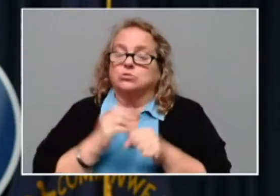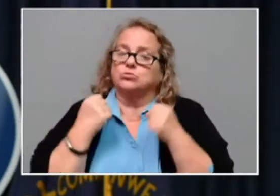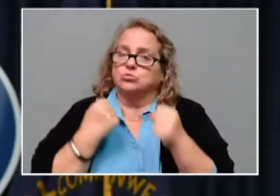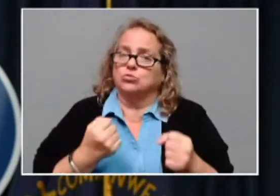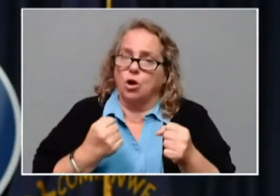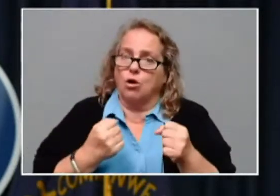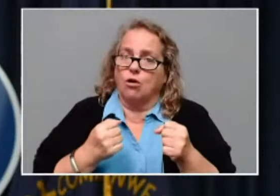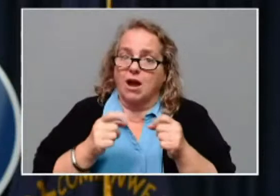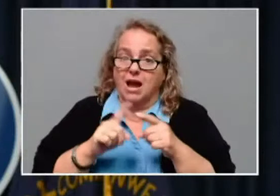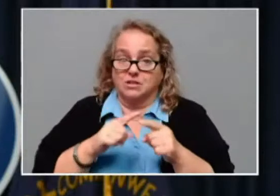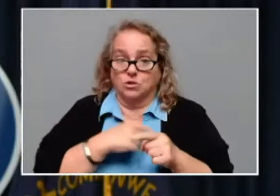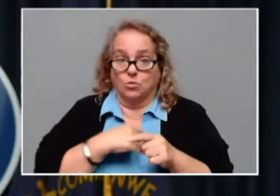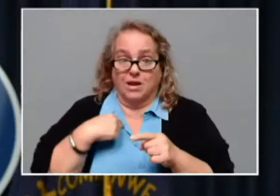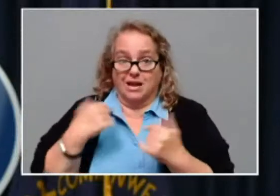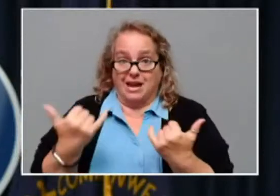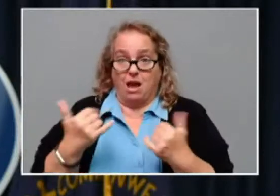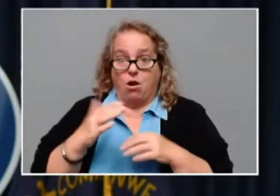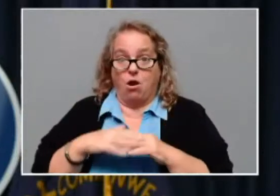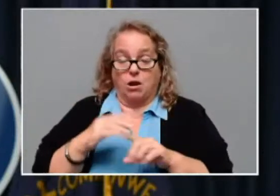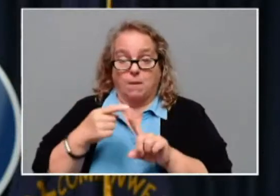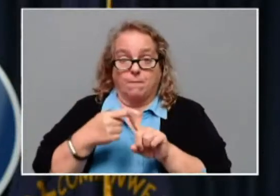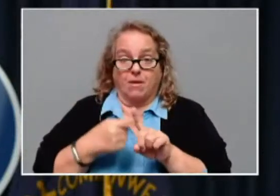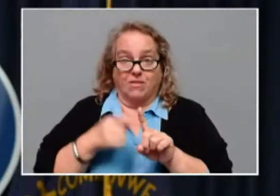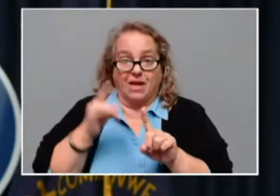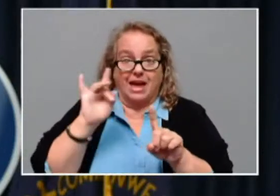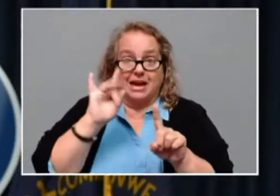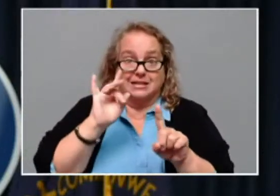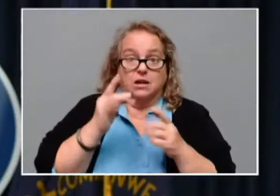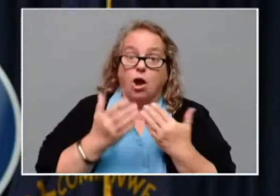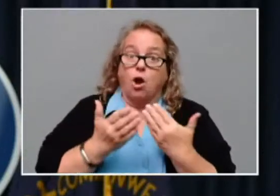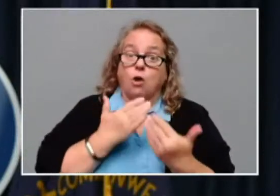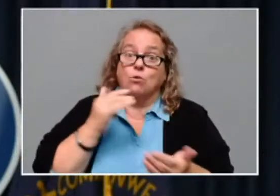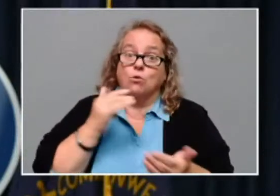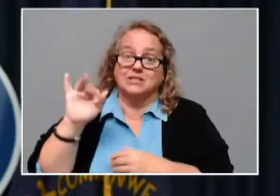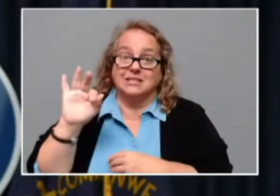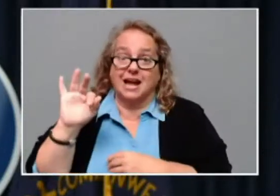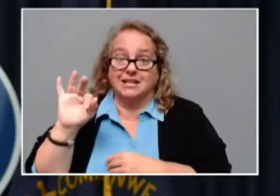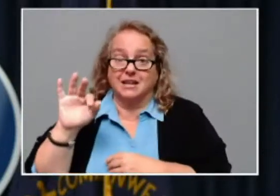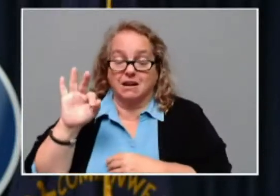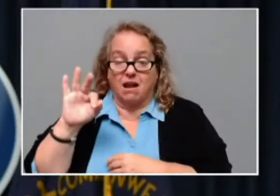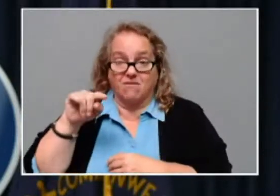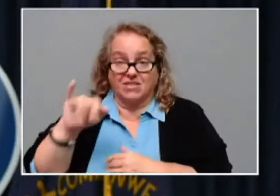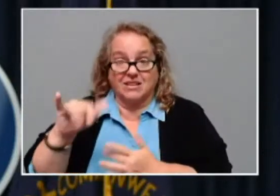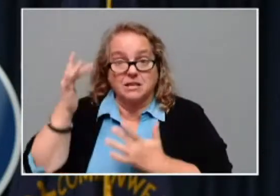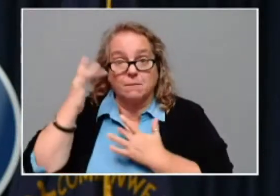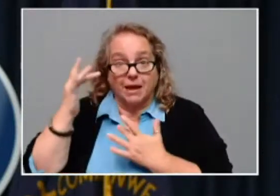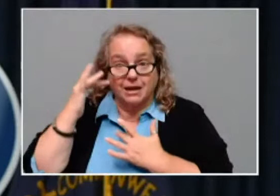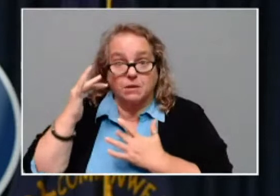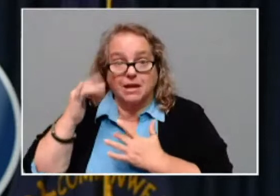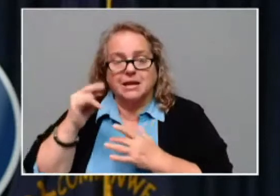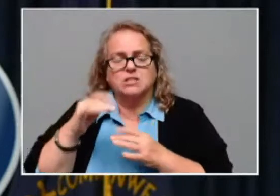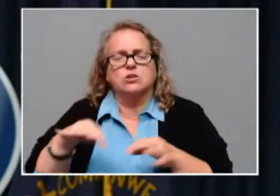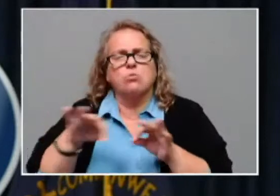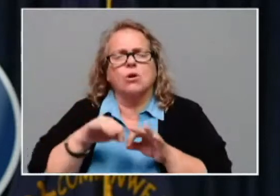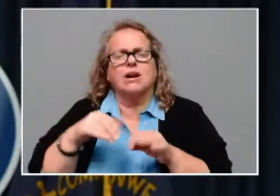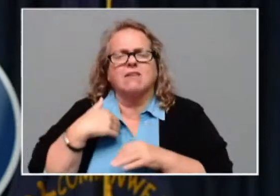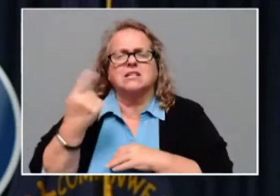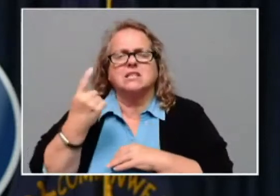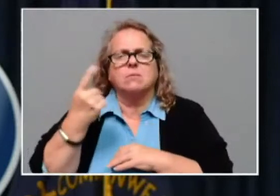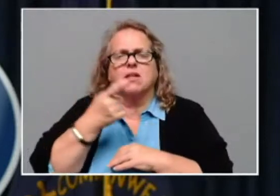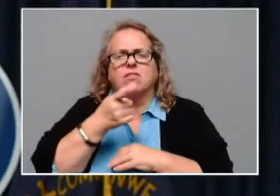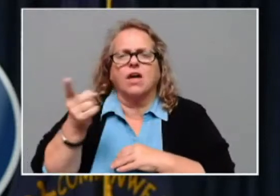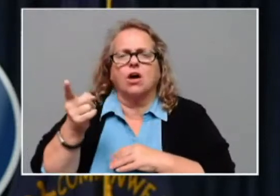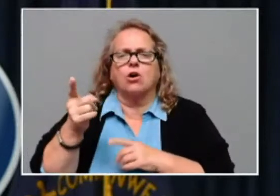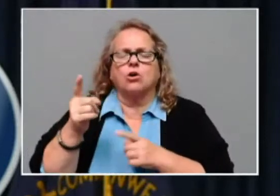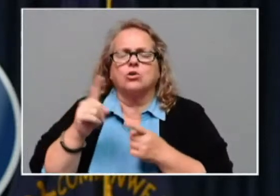18, almost 19 of this pandemic, it's important to have something out there to continue to push